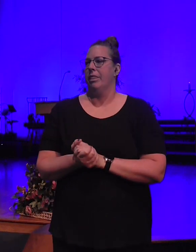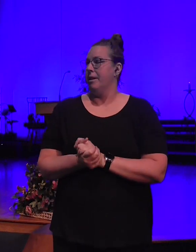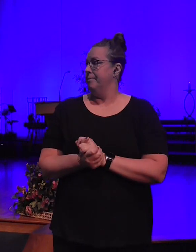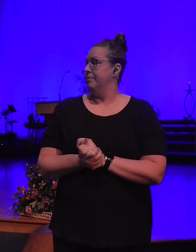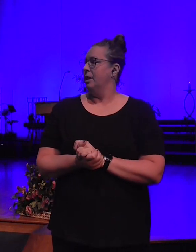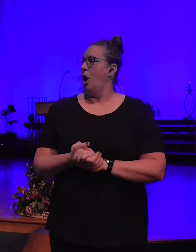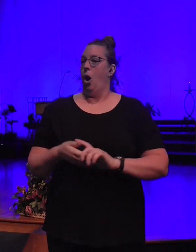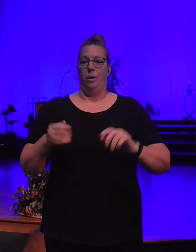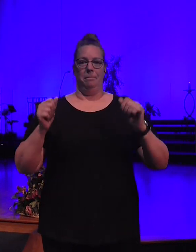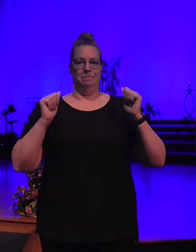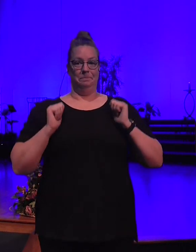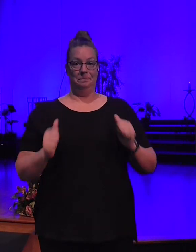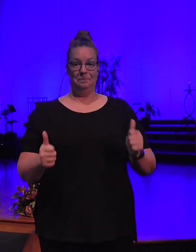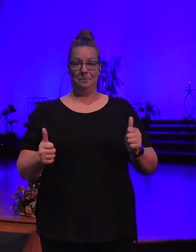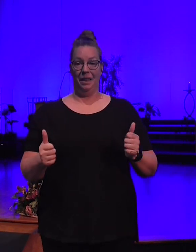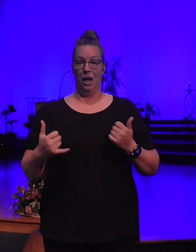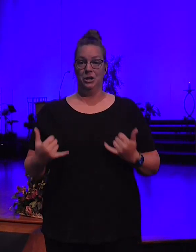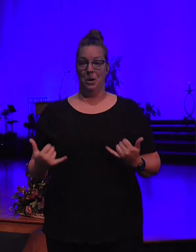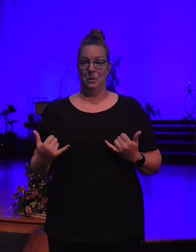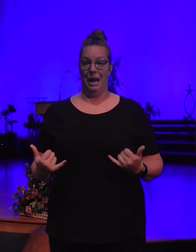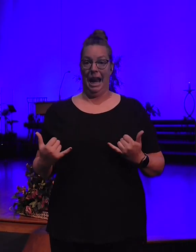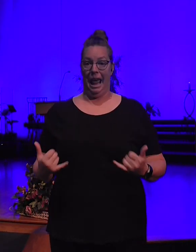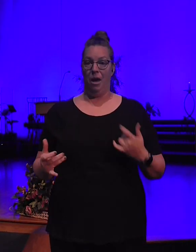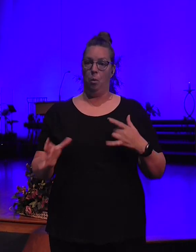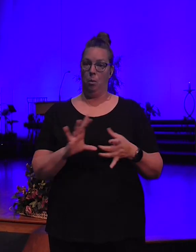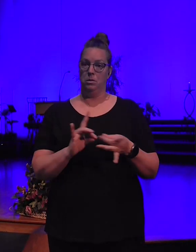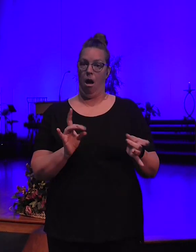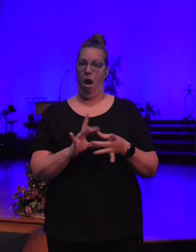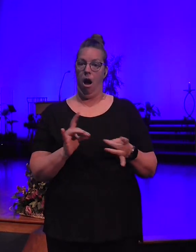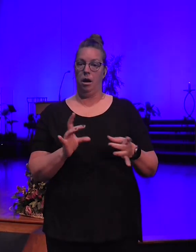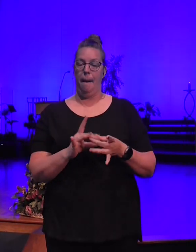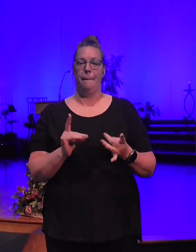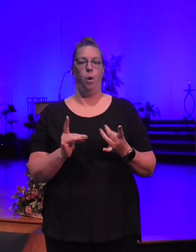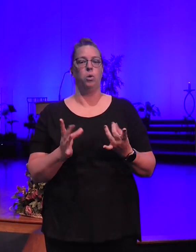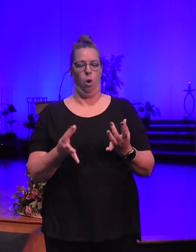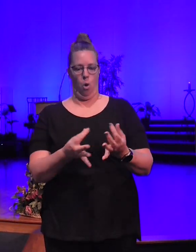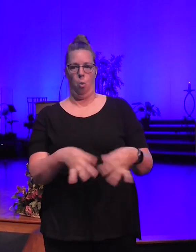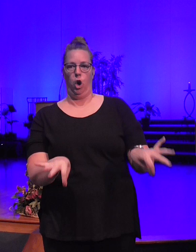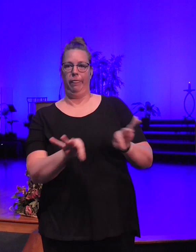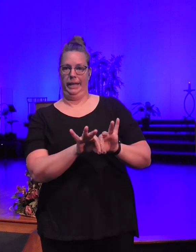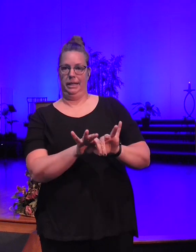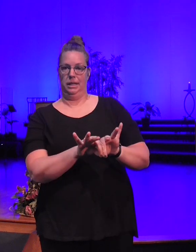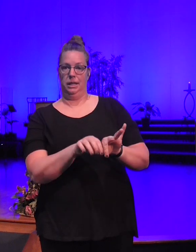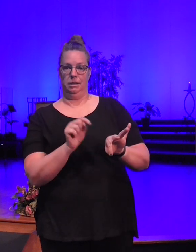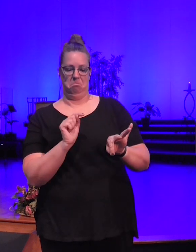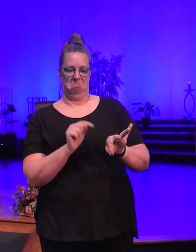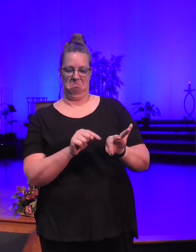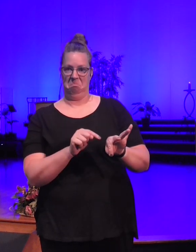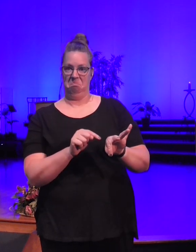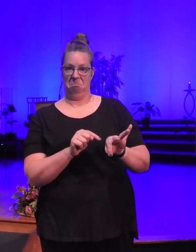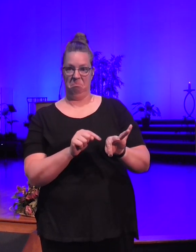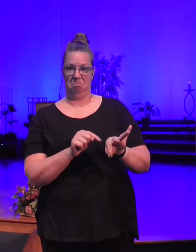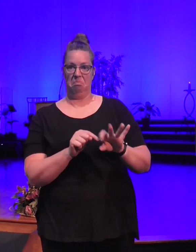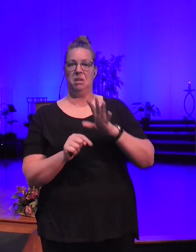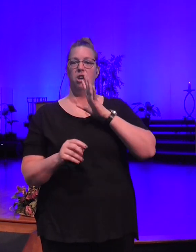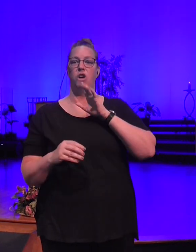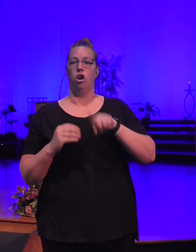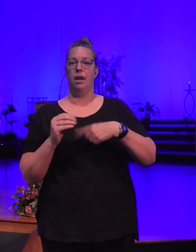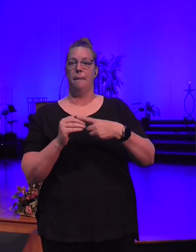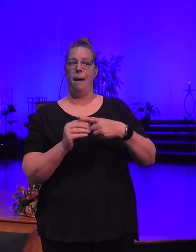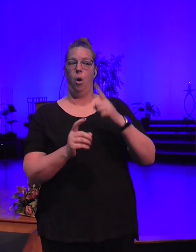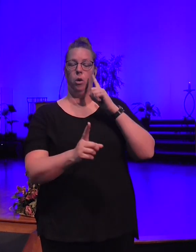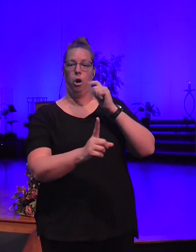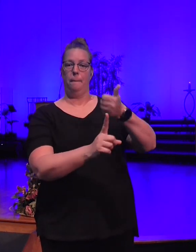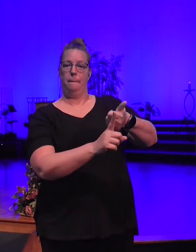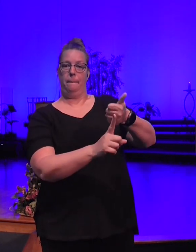all right, so today I'm going to be talking about worthy, and I'm really talking about your own